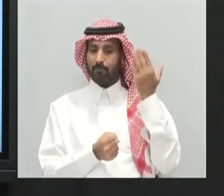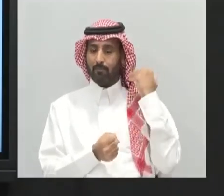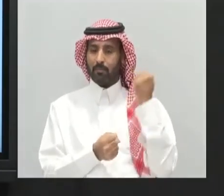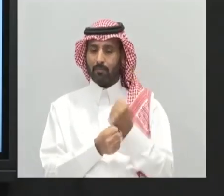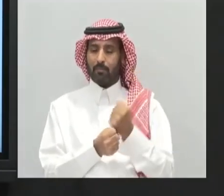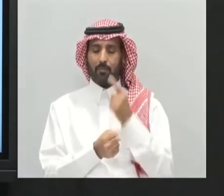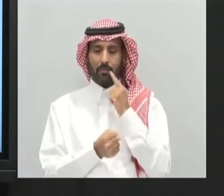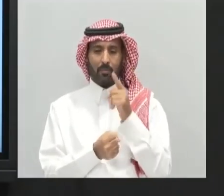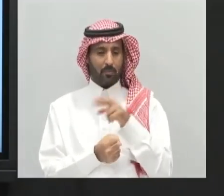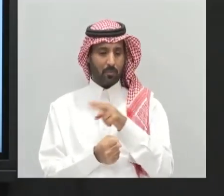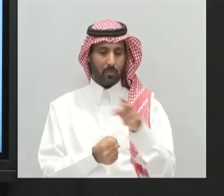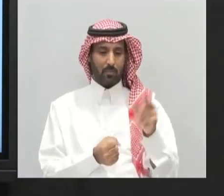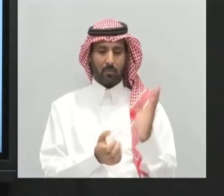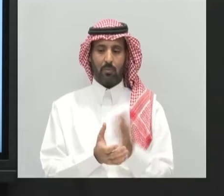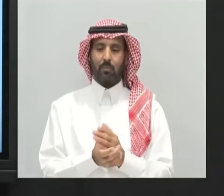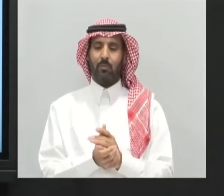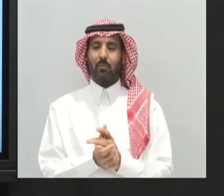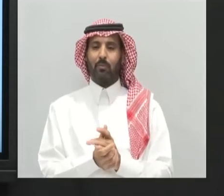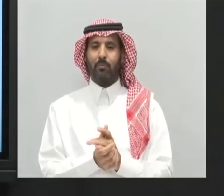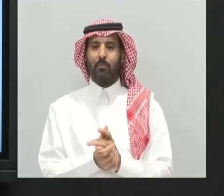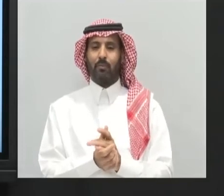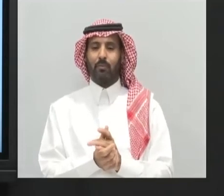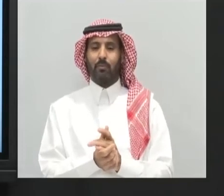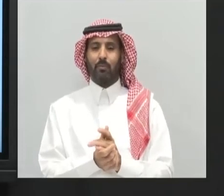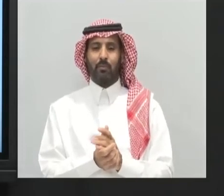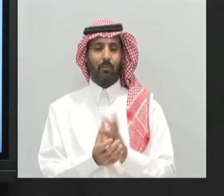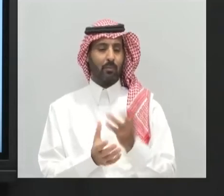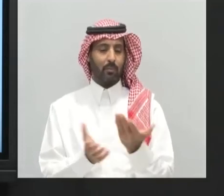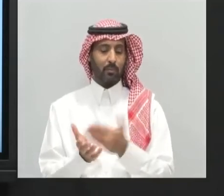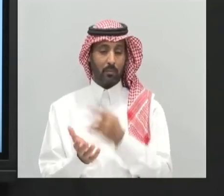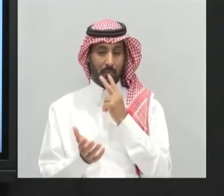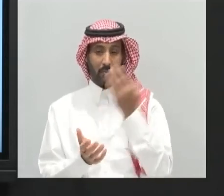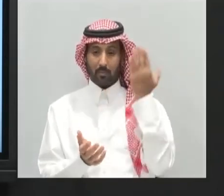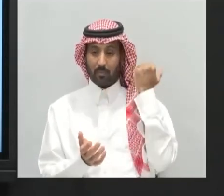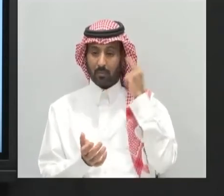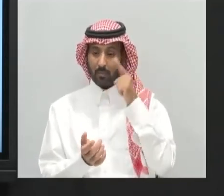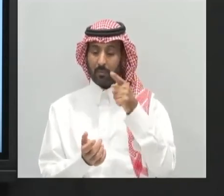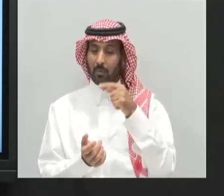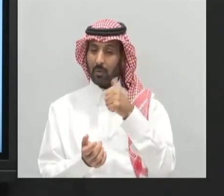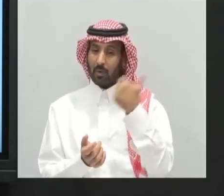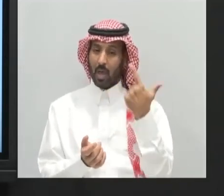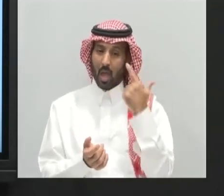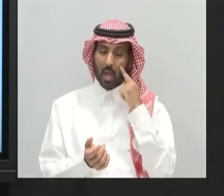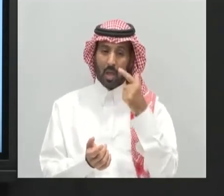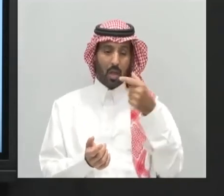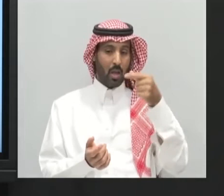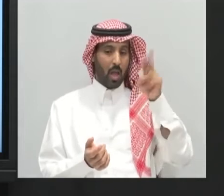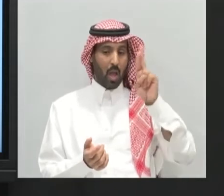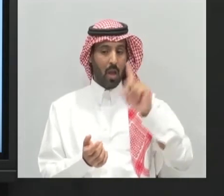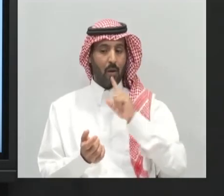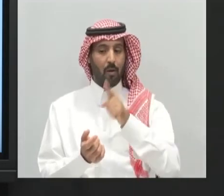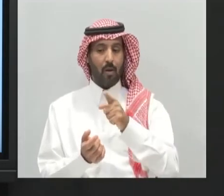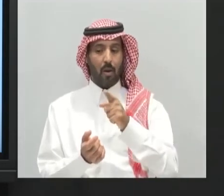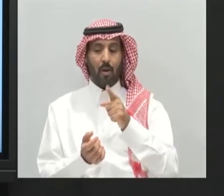but they are considered to be irregular verbs. And if you remember, in Unit 7, we learned something